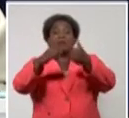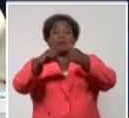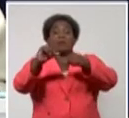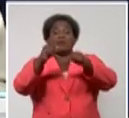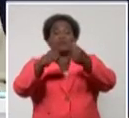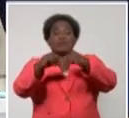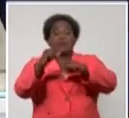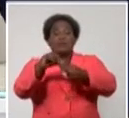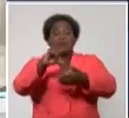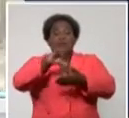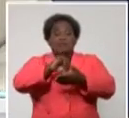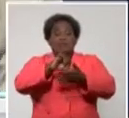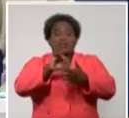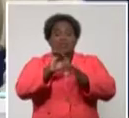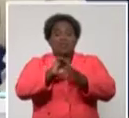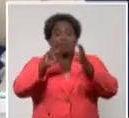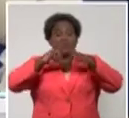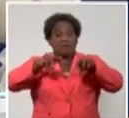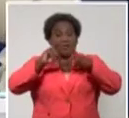Defense Laboratories.